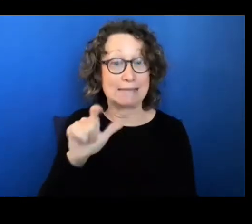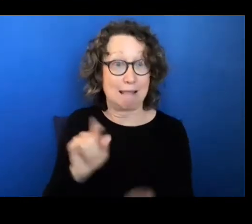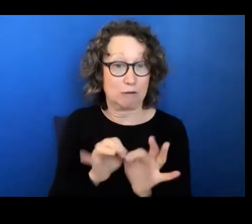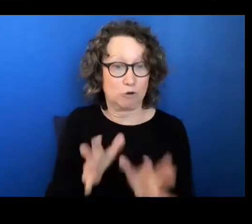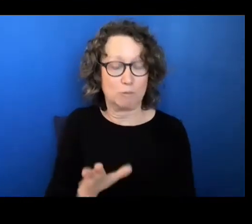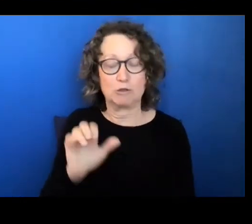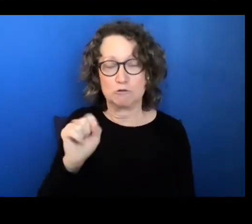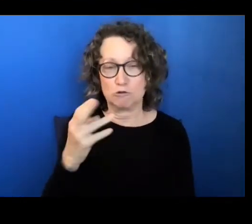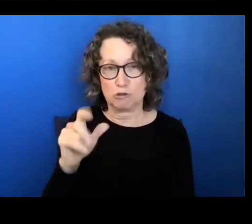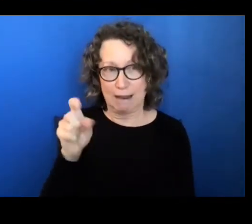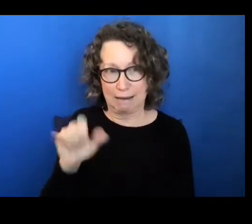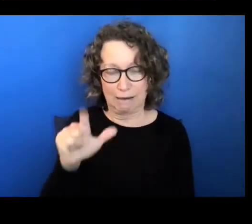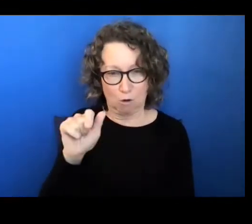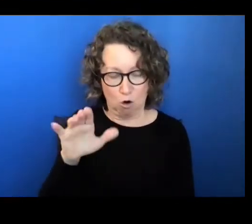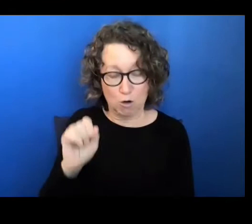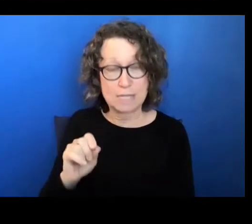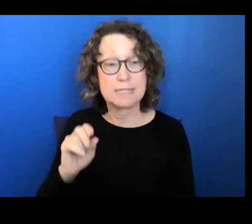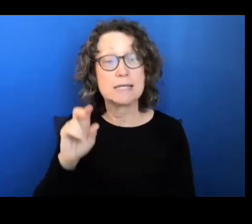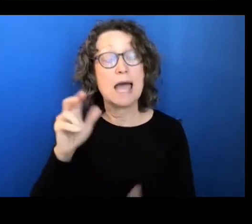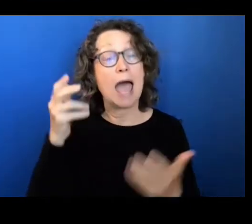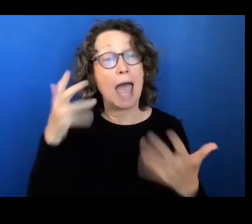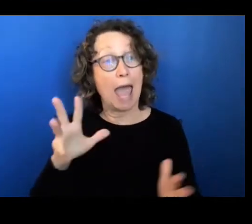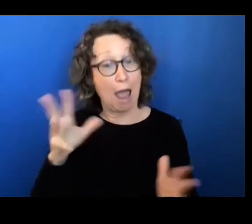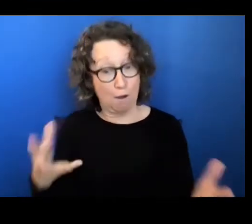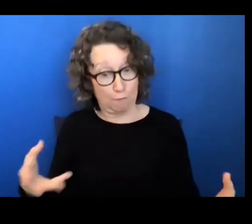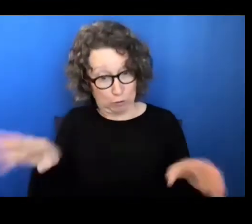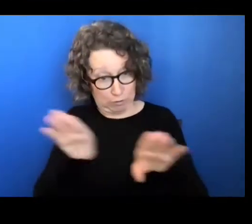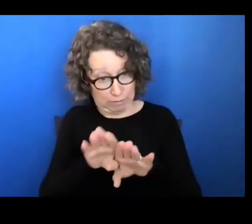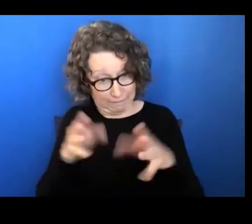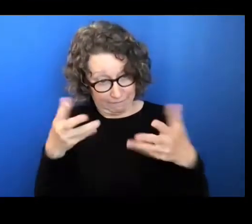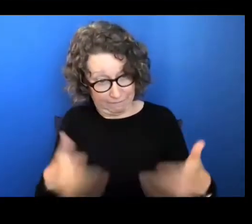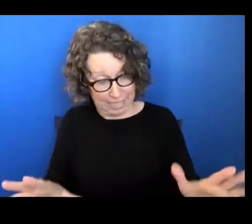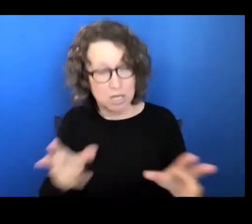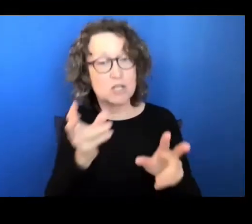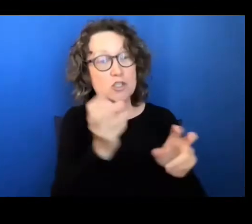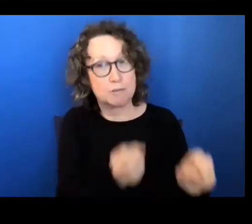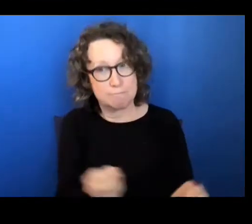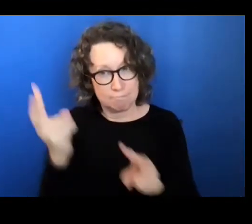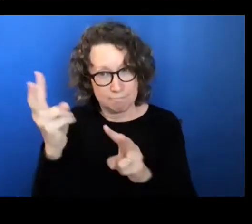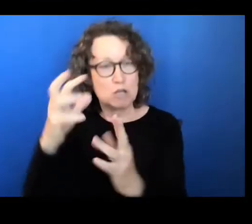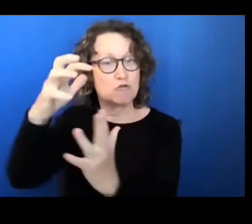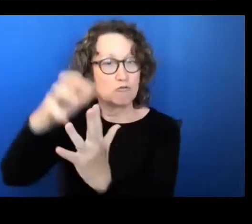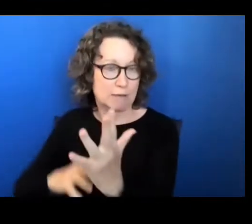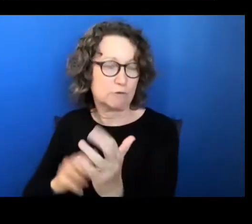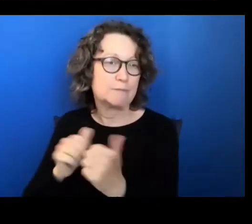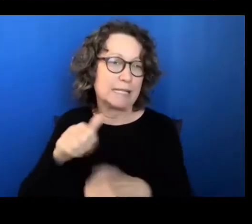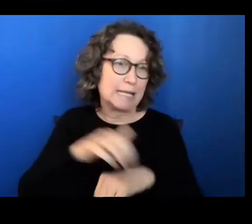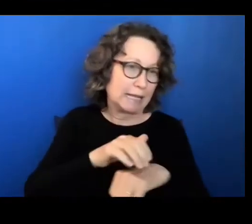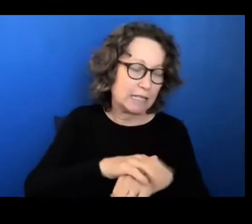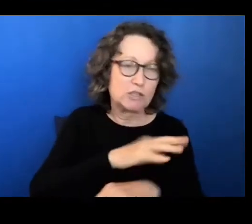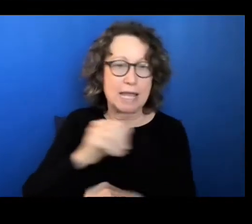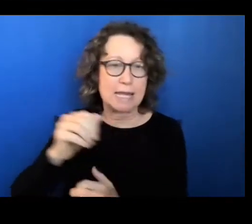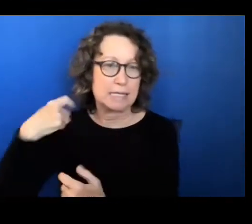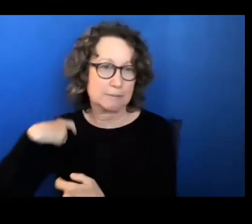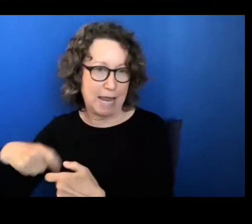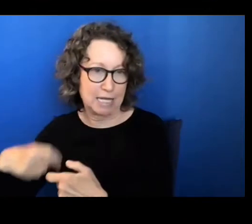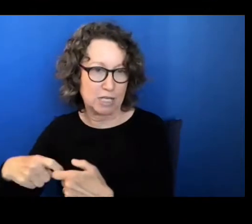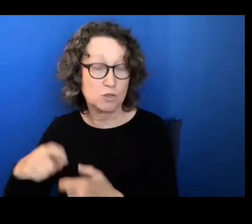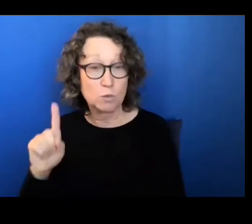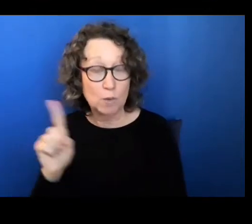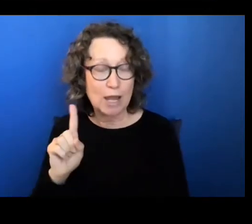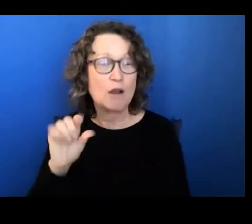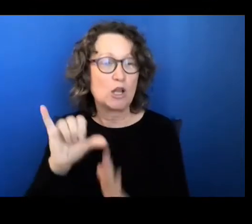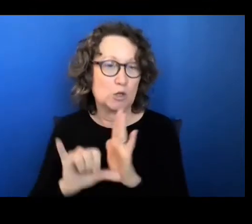of the press conference will be available shortly after the conclusion of the press conference in English and Spanish on the county's YouTube channel